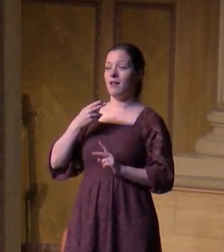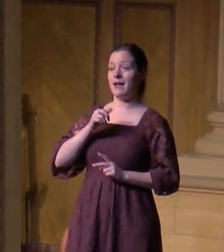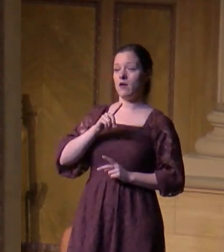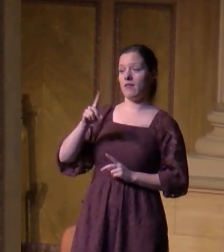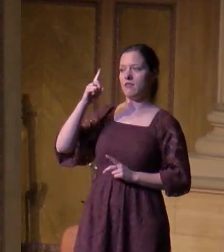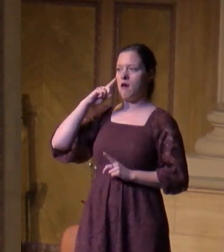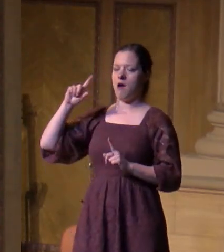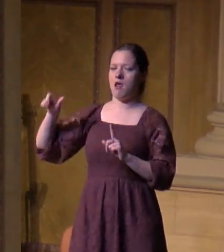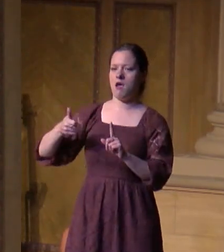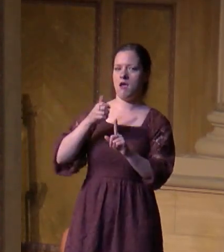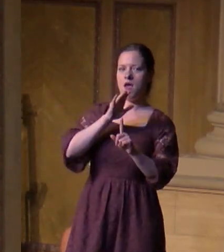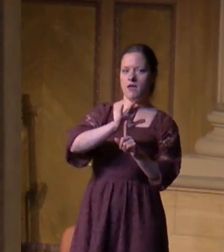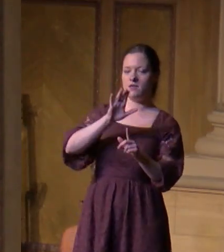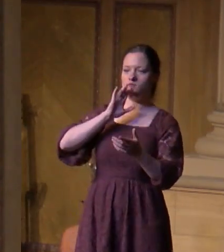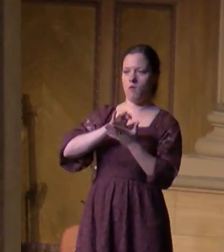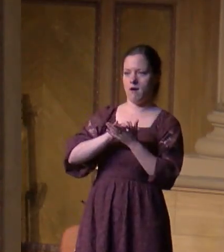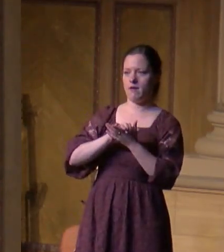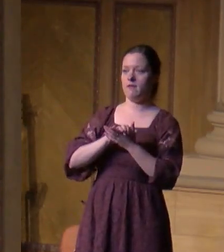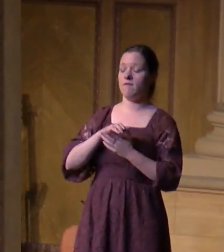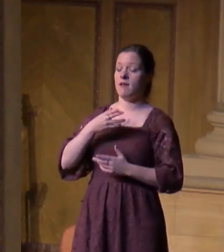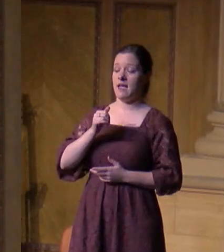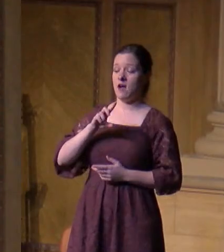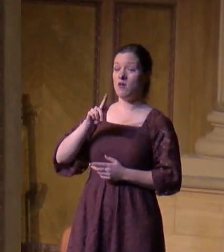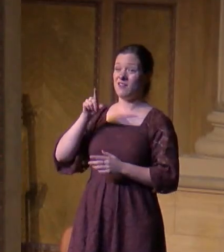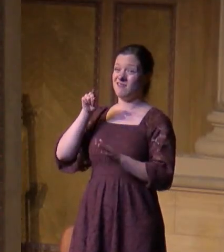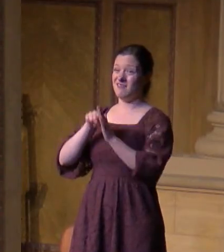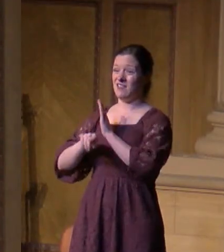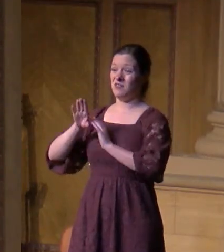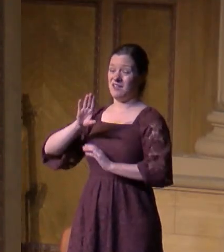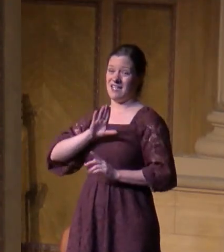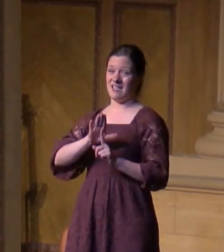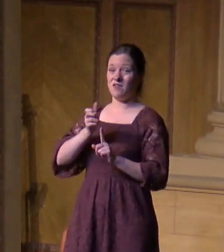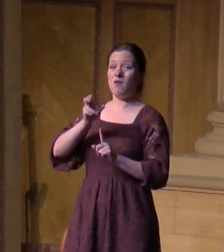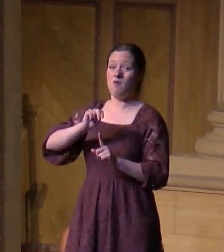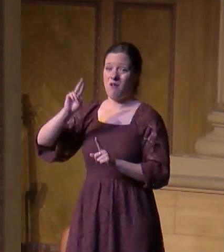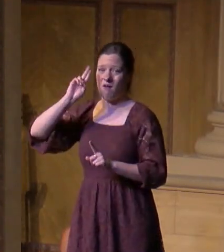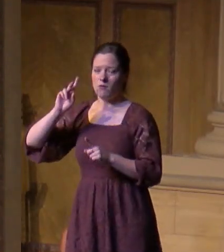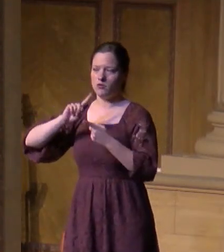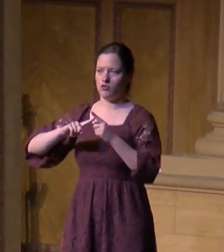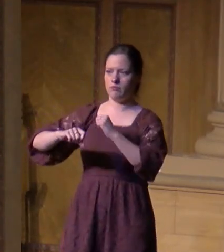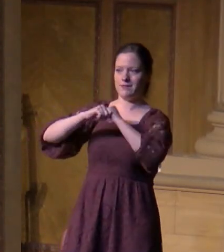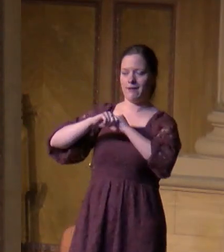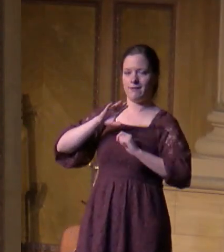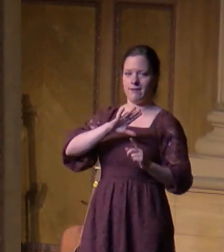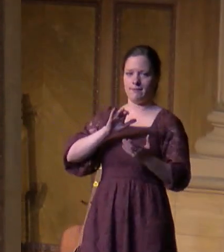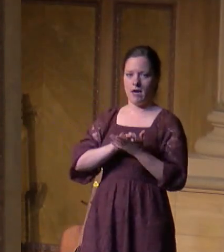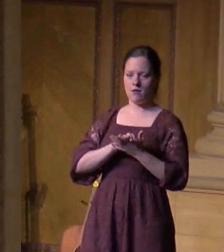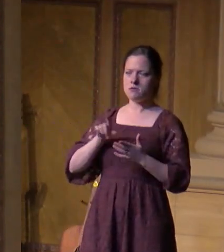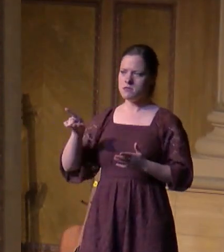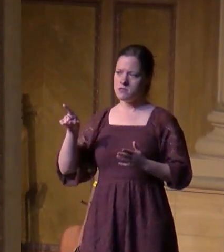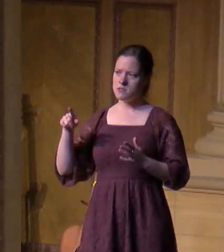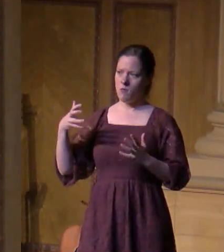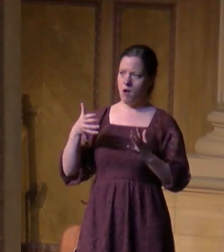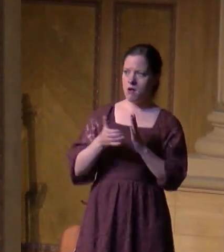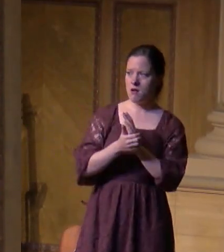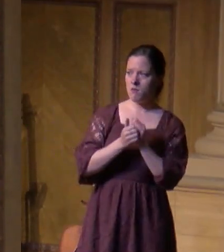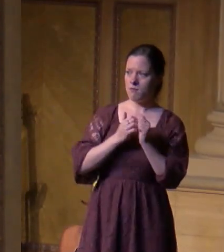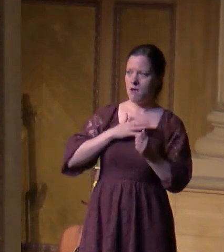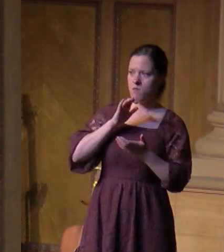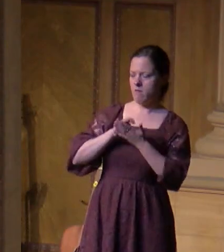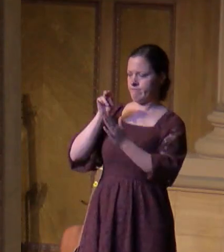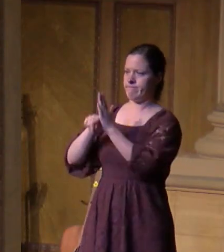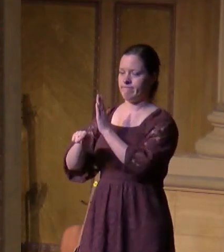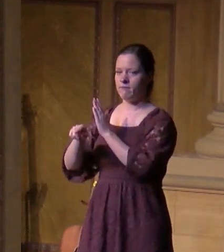including an uncle killed to protect his marriage. And he fought even harder to protect his reign. He had people